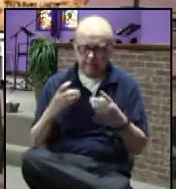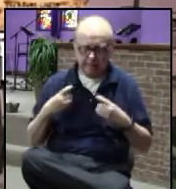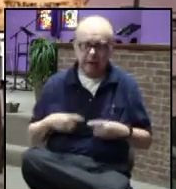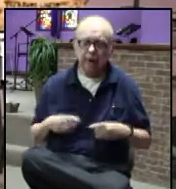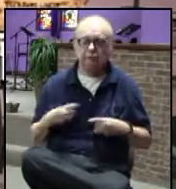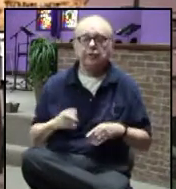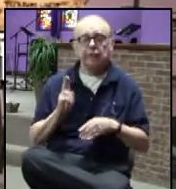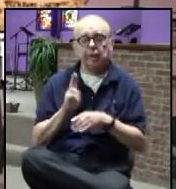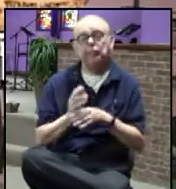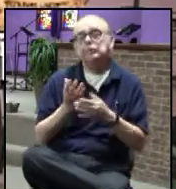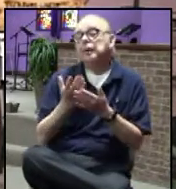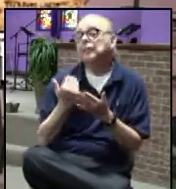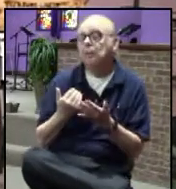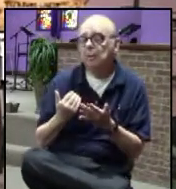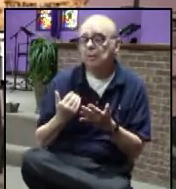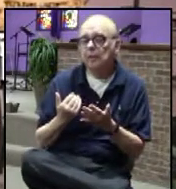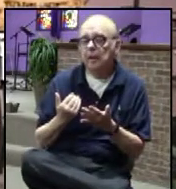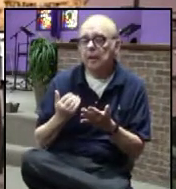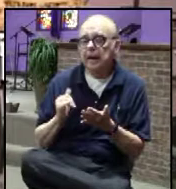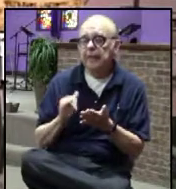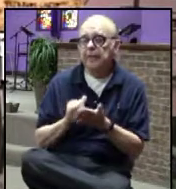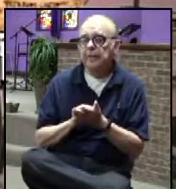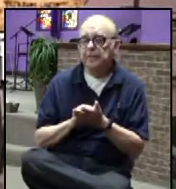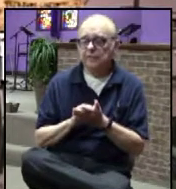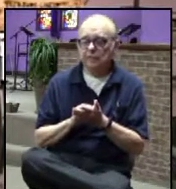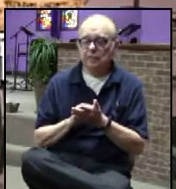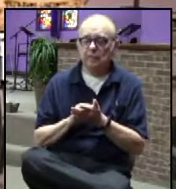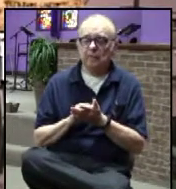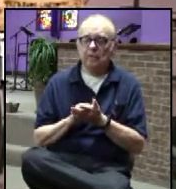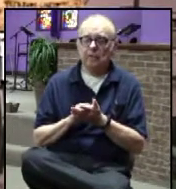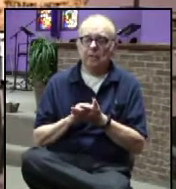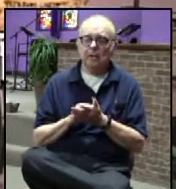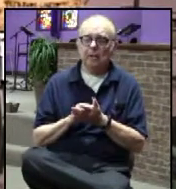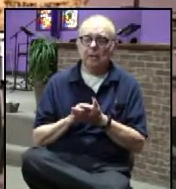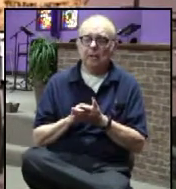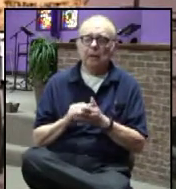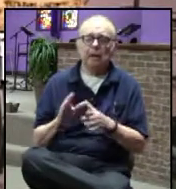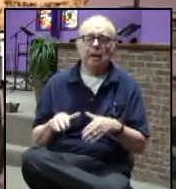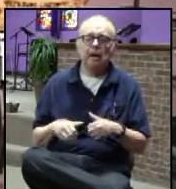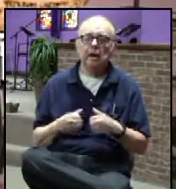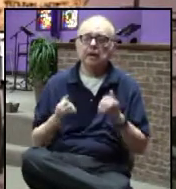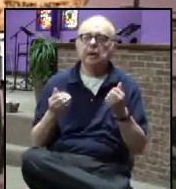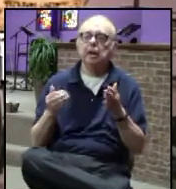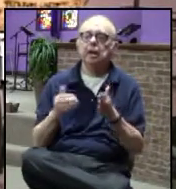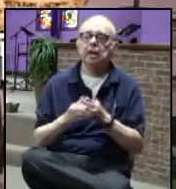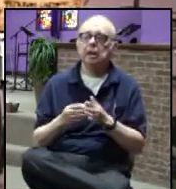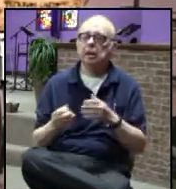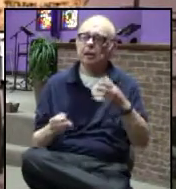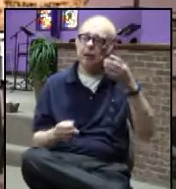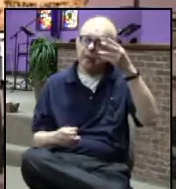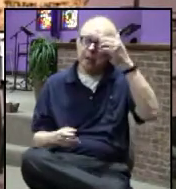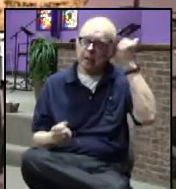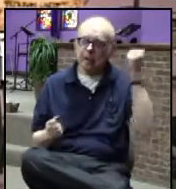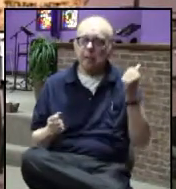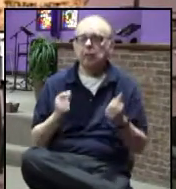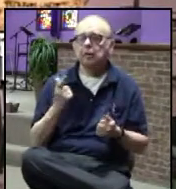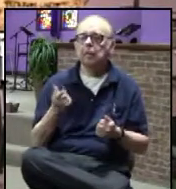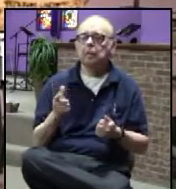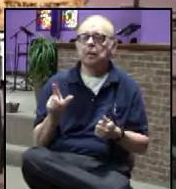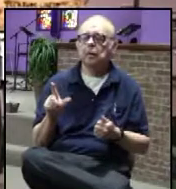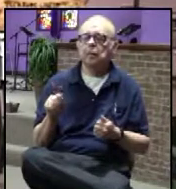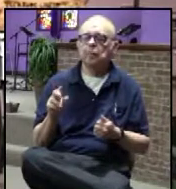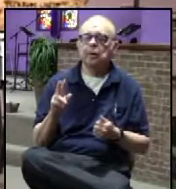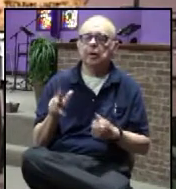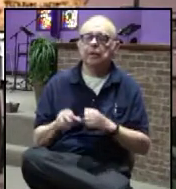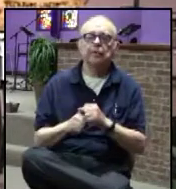on? This material? And we started going back and reliving memories from like 20 and 30 years